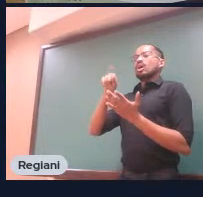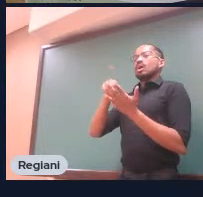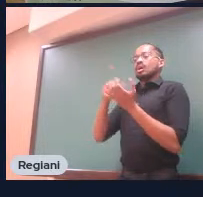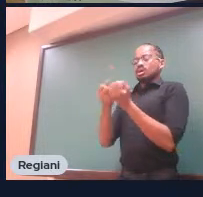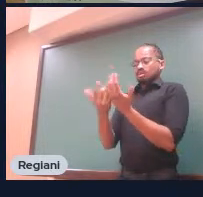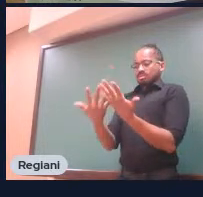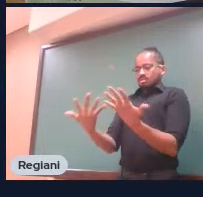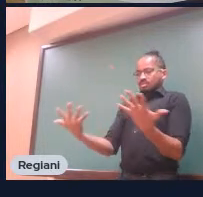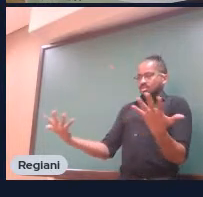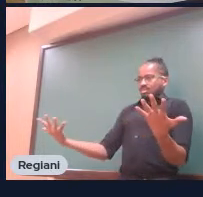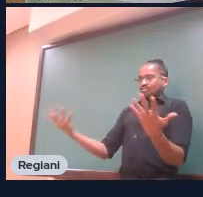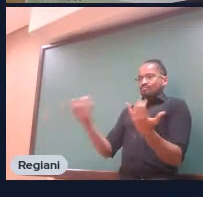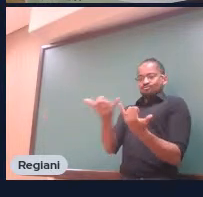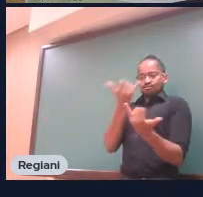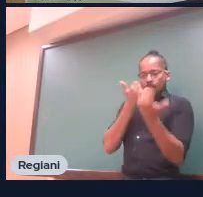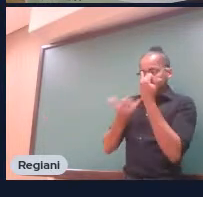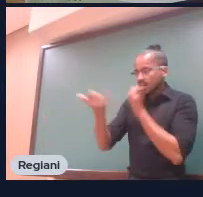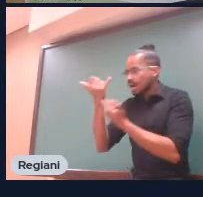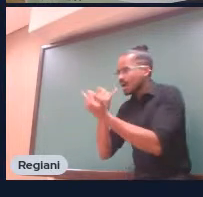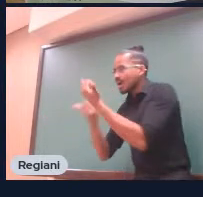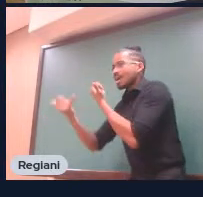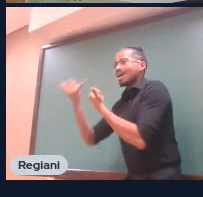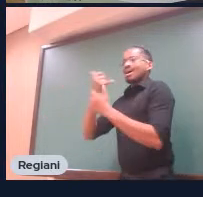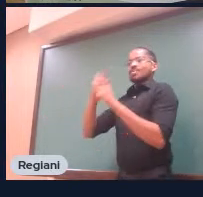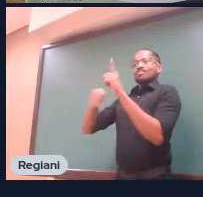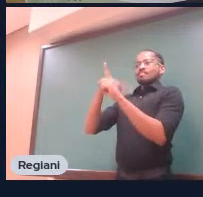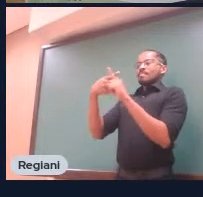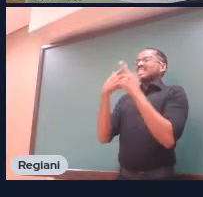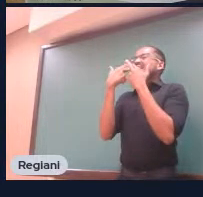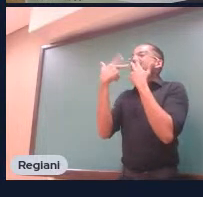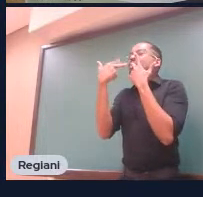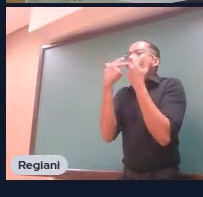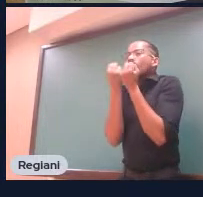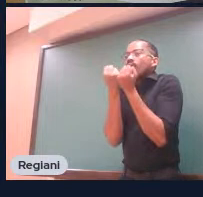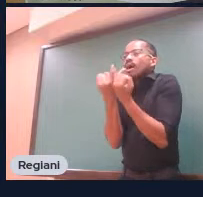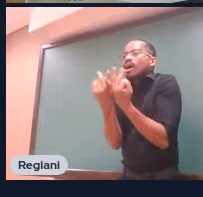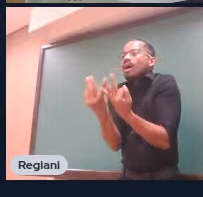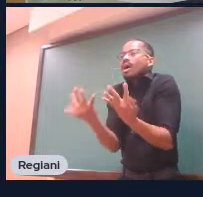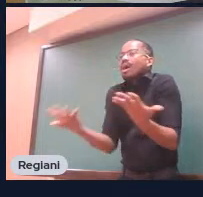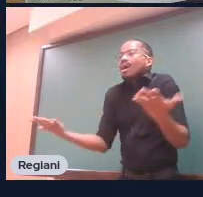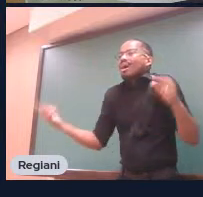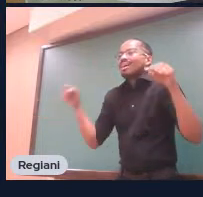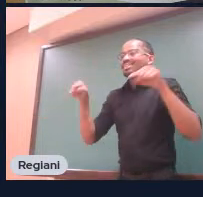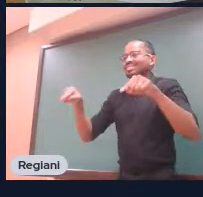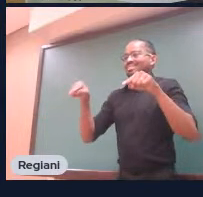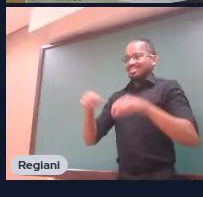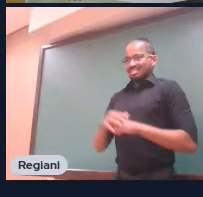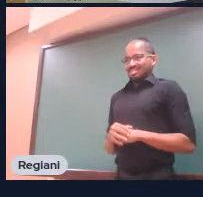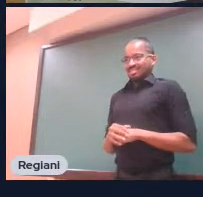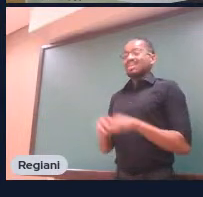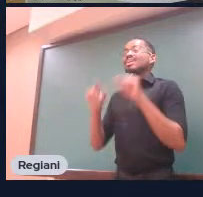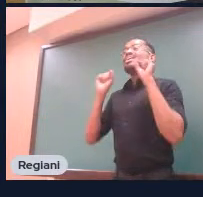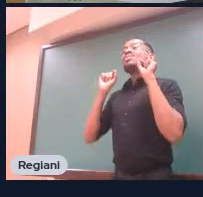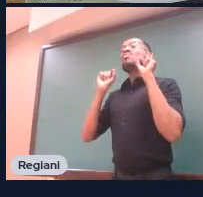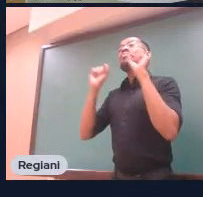to truly multilingual as well. In other words, what we do is fill a database with facts, and then decide, press a button,